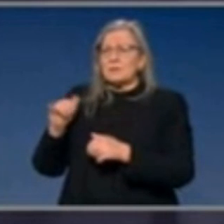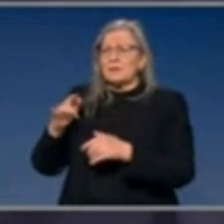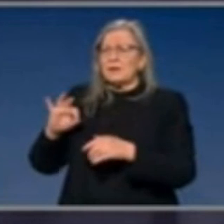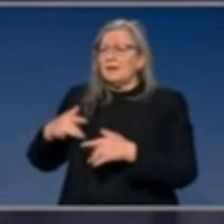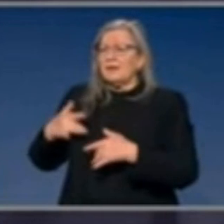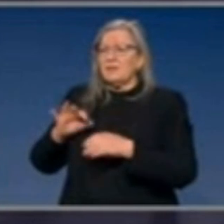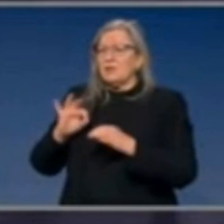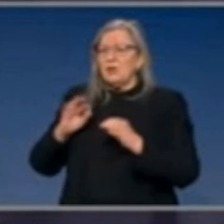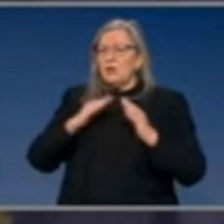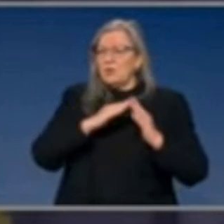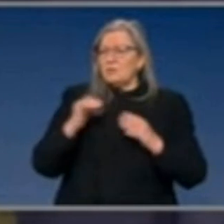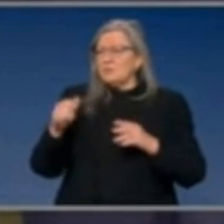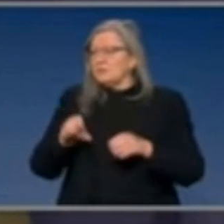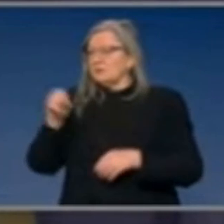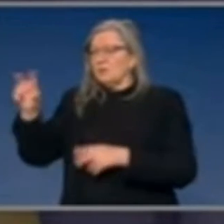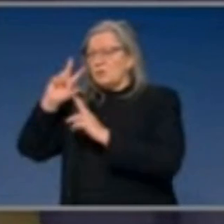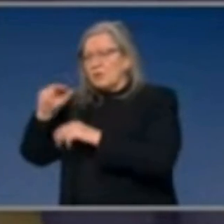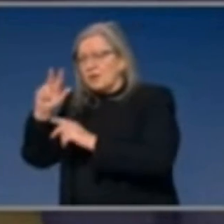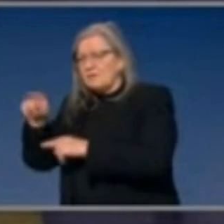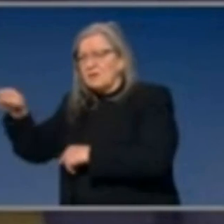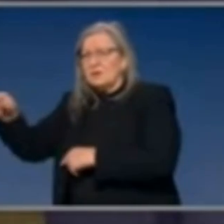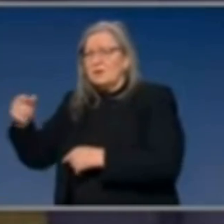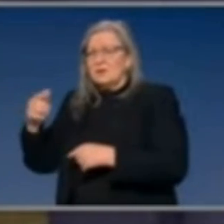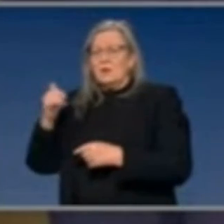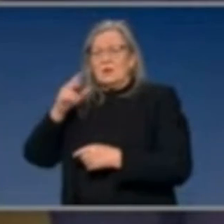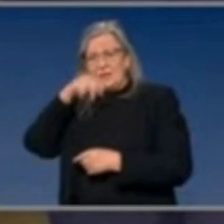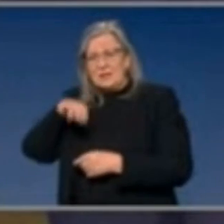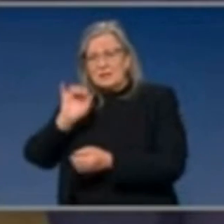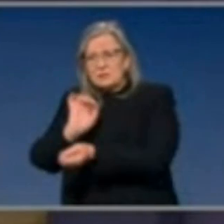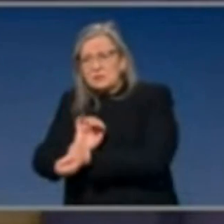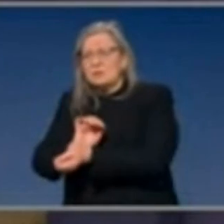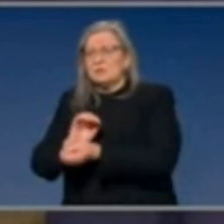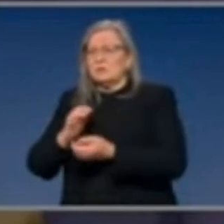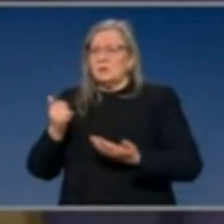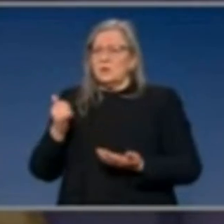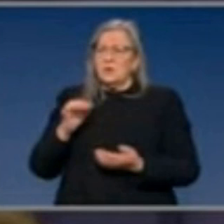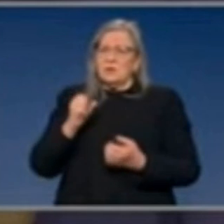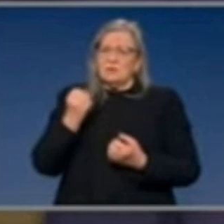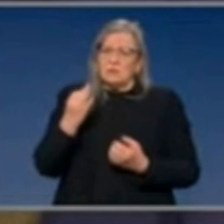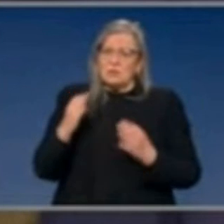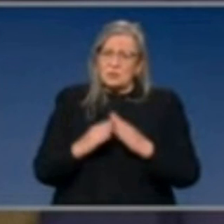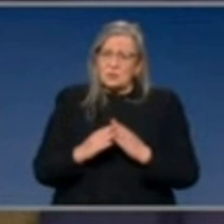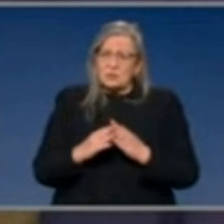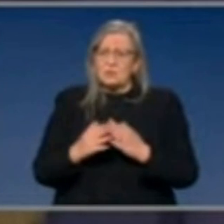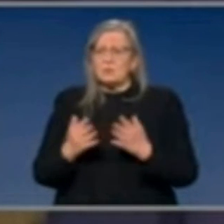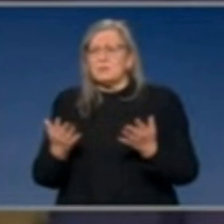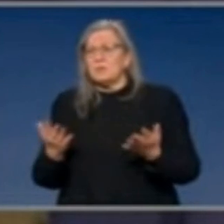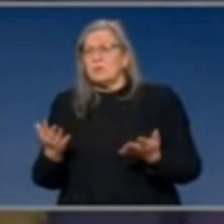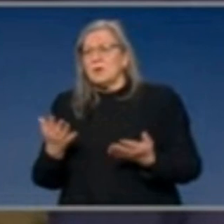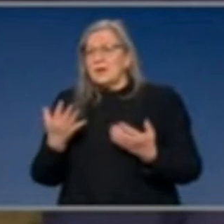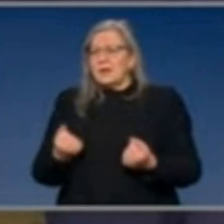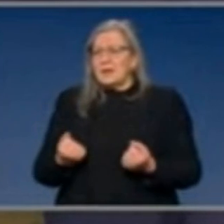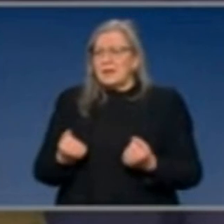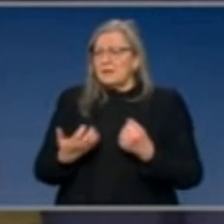at youth that are in detention, we're looking at disadvantaged kids who might be homeless and so on. So we're looking at that broad